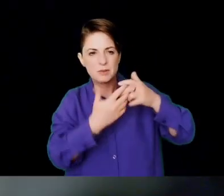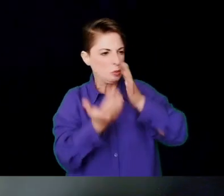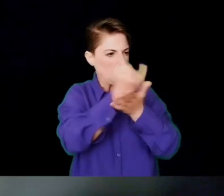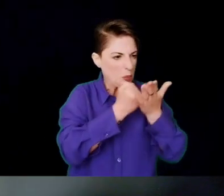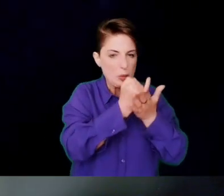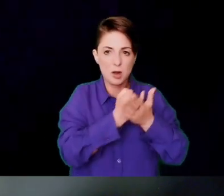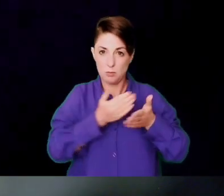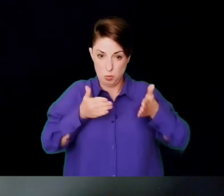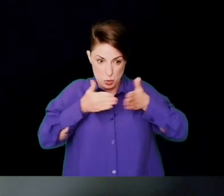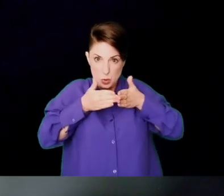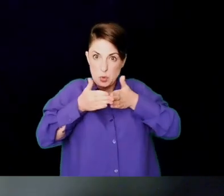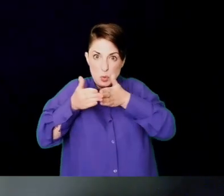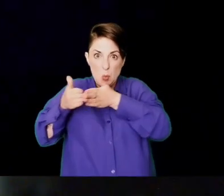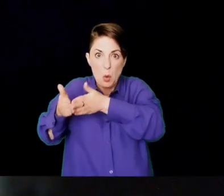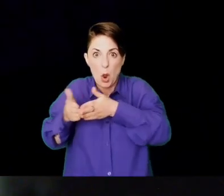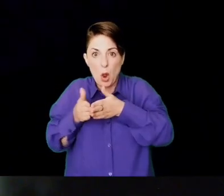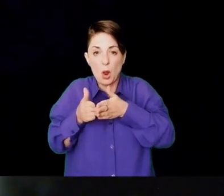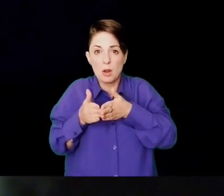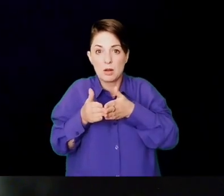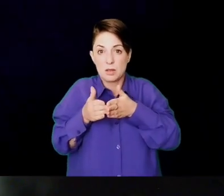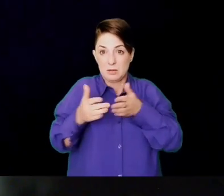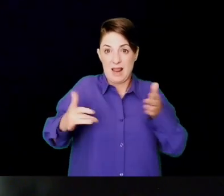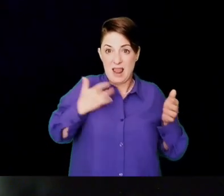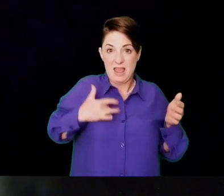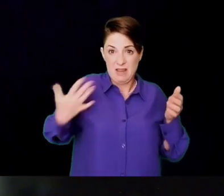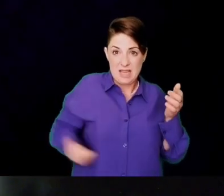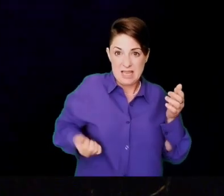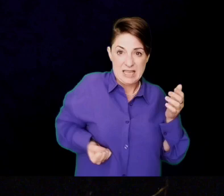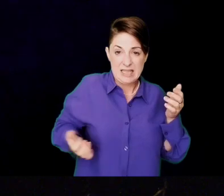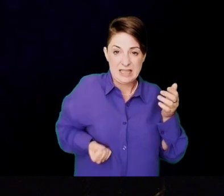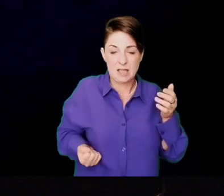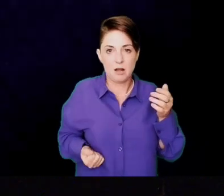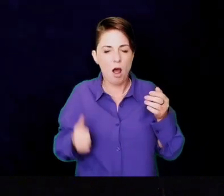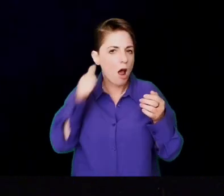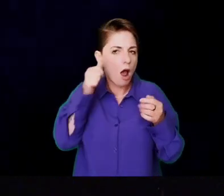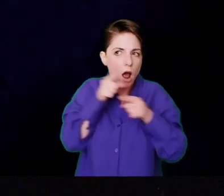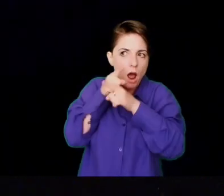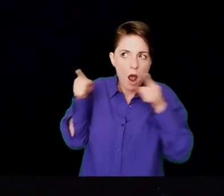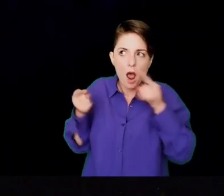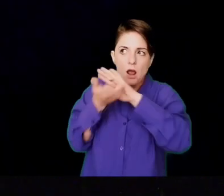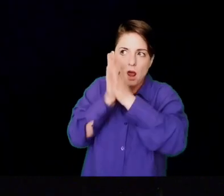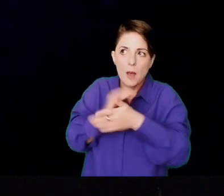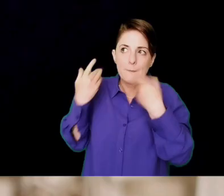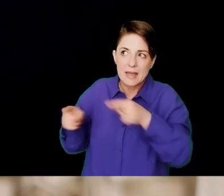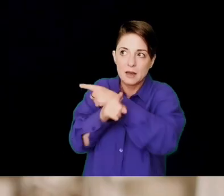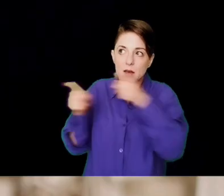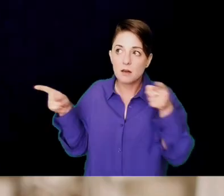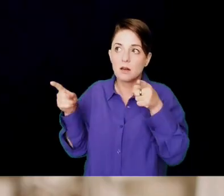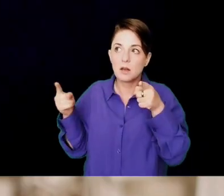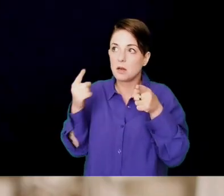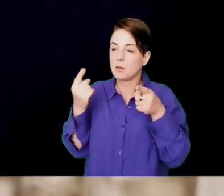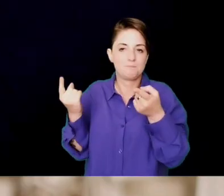We're only small boats, scratching a living as such, especially when you knew more or less who it was, but you couldn't prove it, and they would